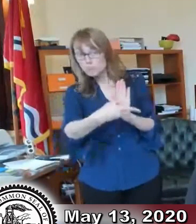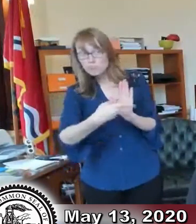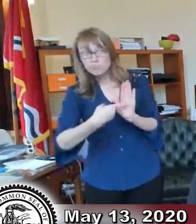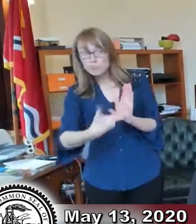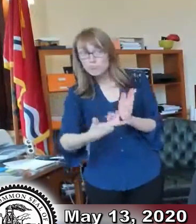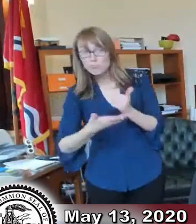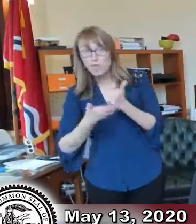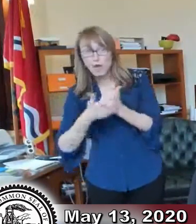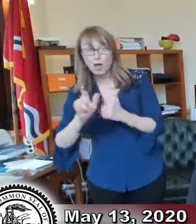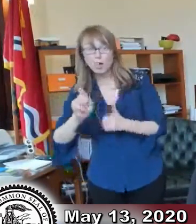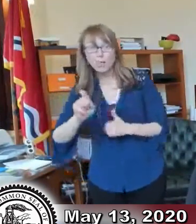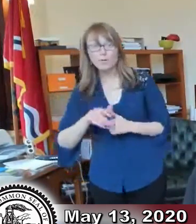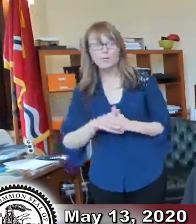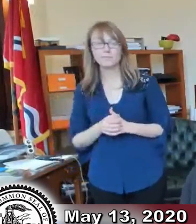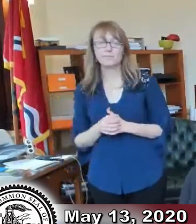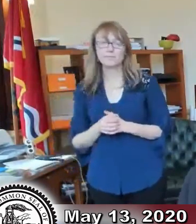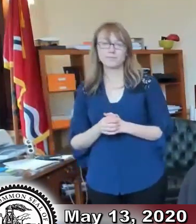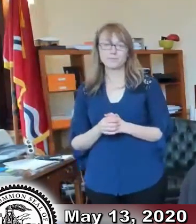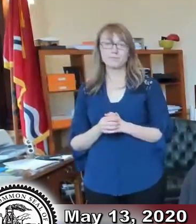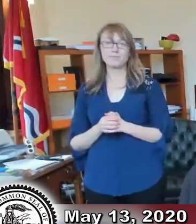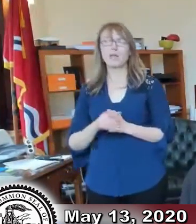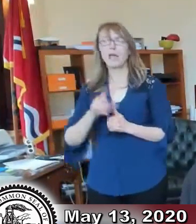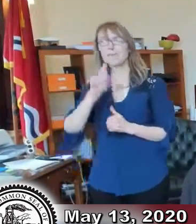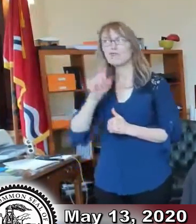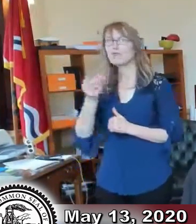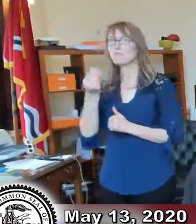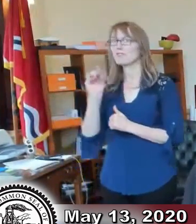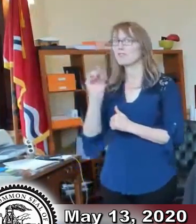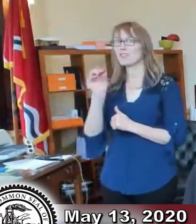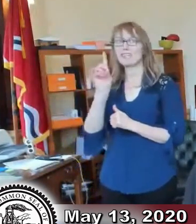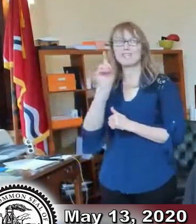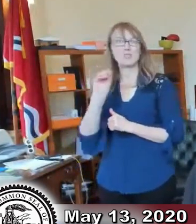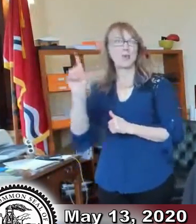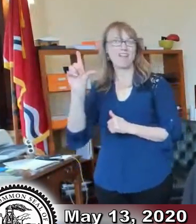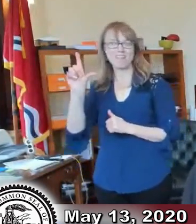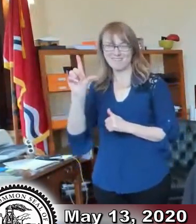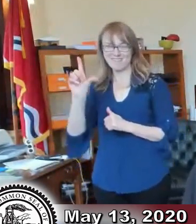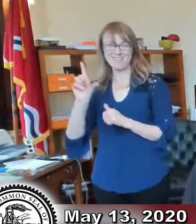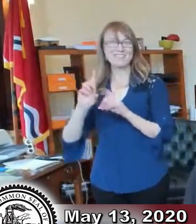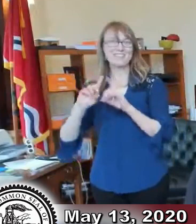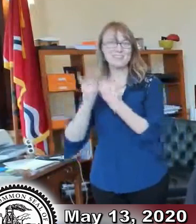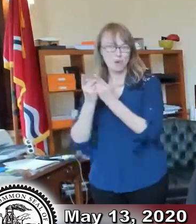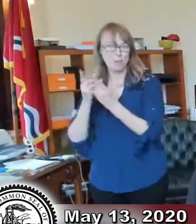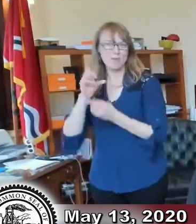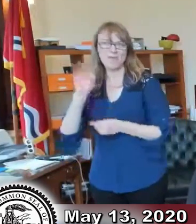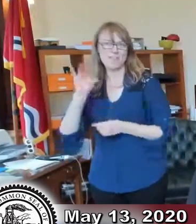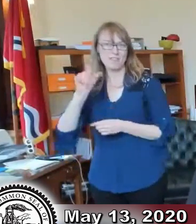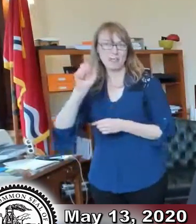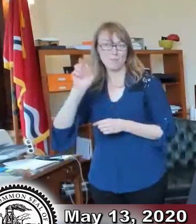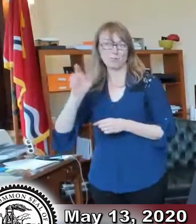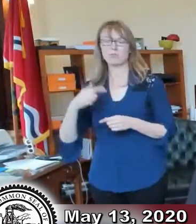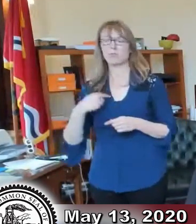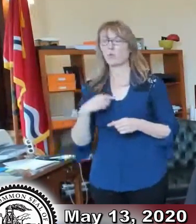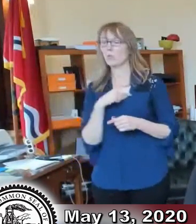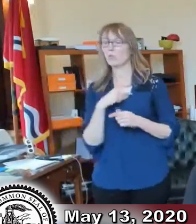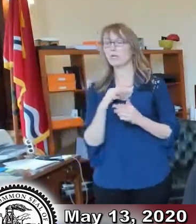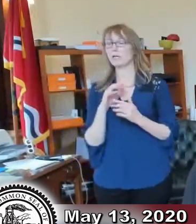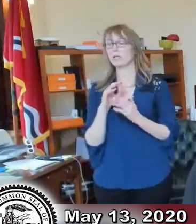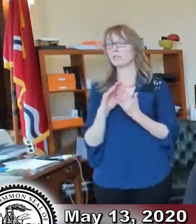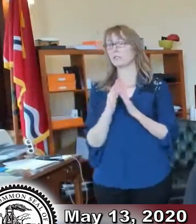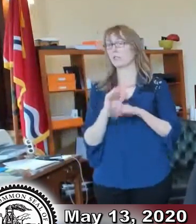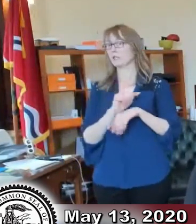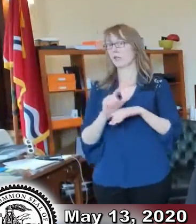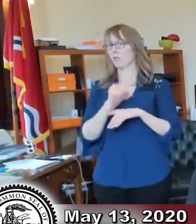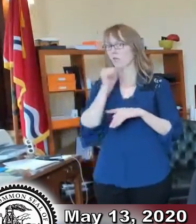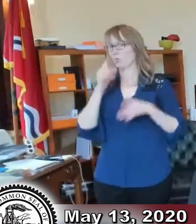I'm sure that the Missouri Department of Labor, and of course this is not a decision made by the city, I know that you all know that, but yeah, they're going to